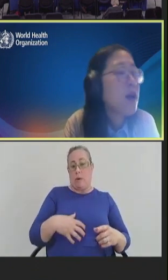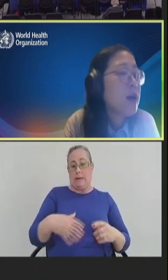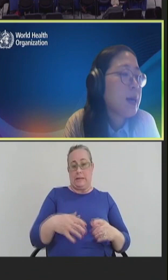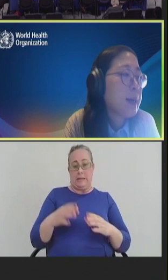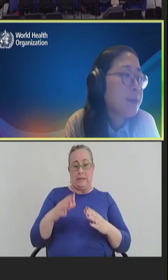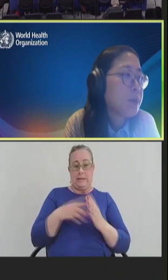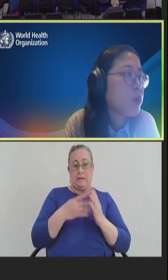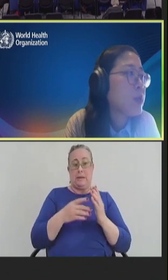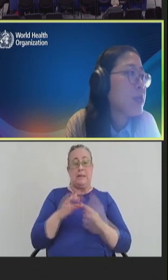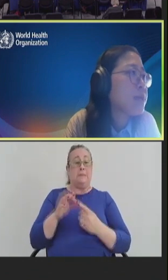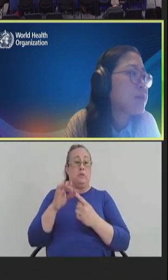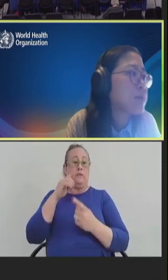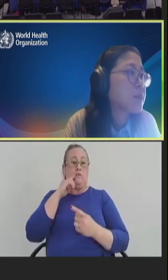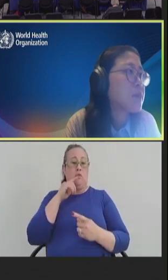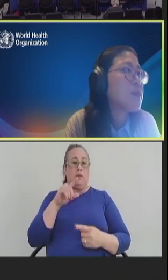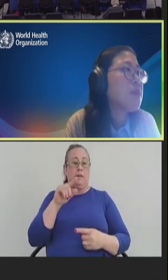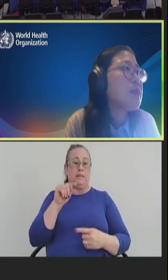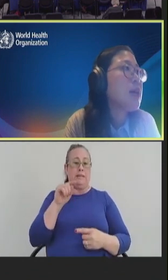tetanus.